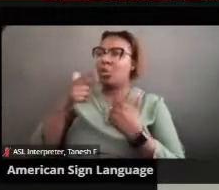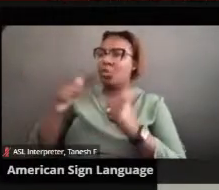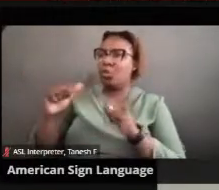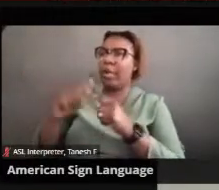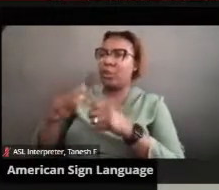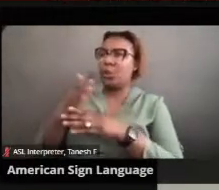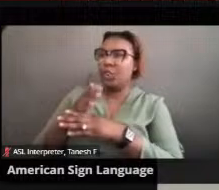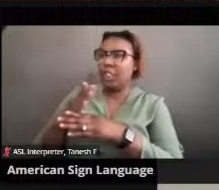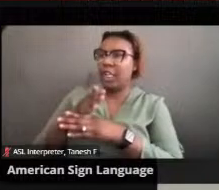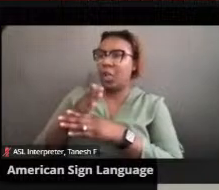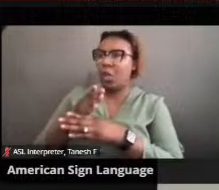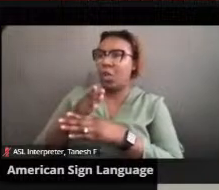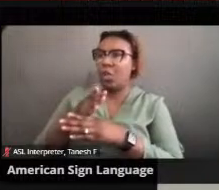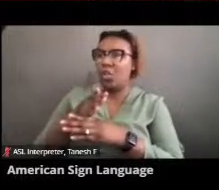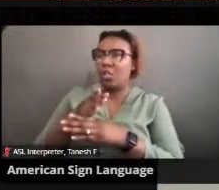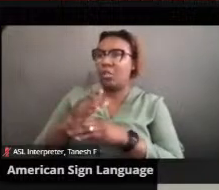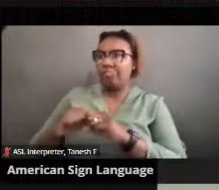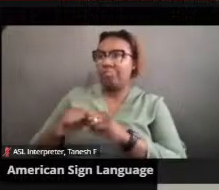everyone.